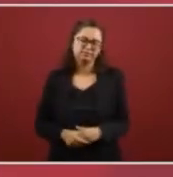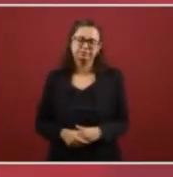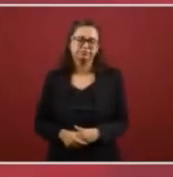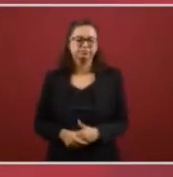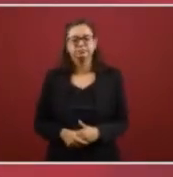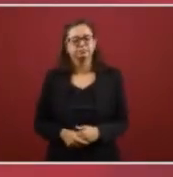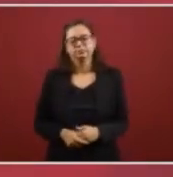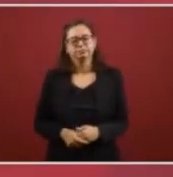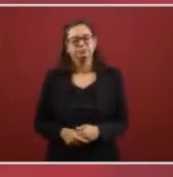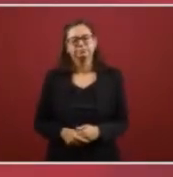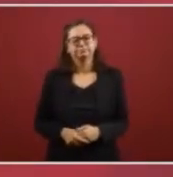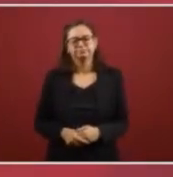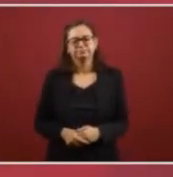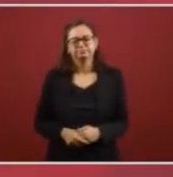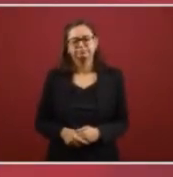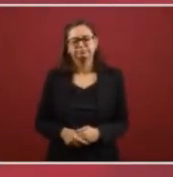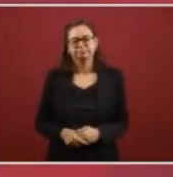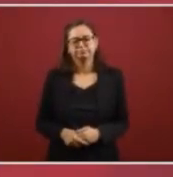empowered.